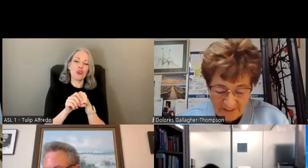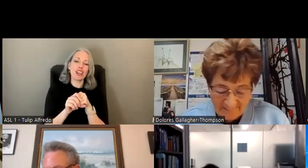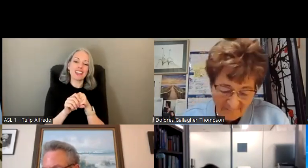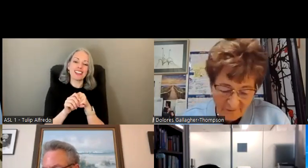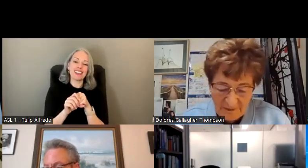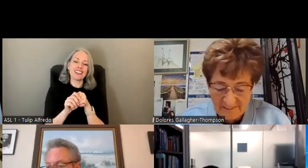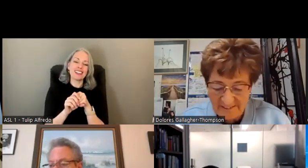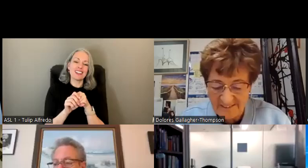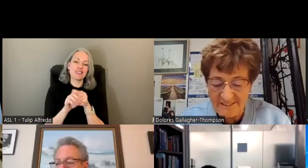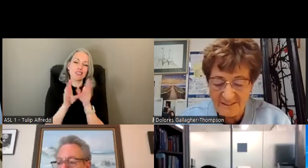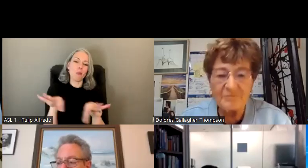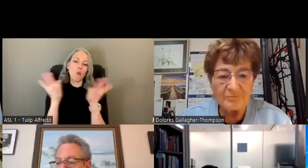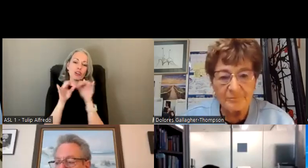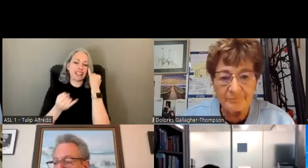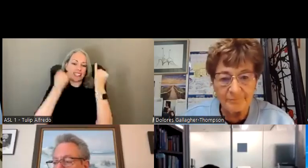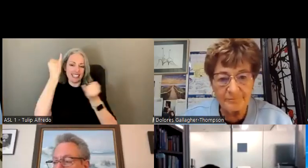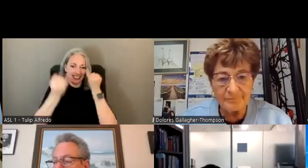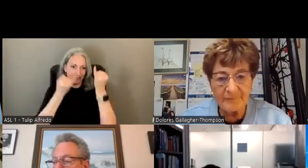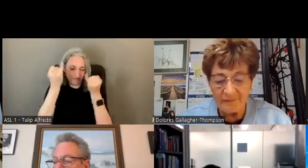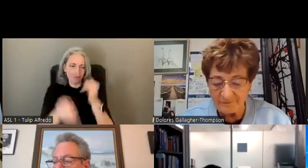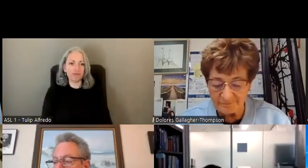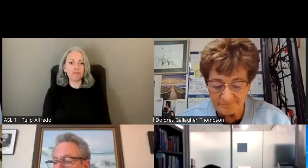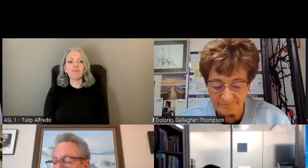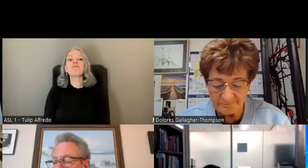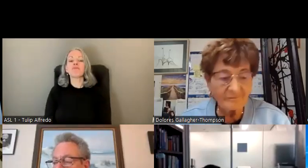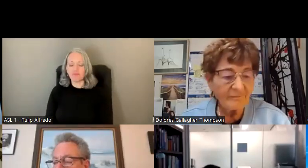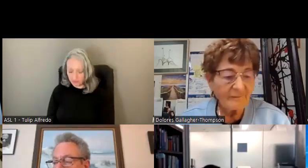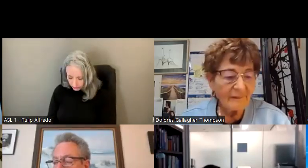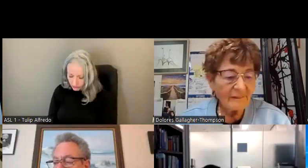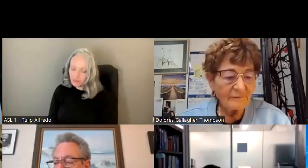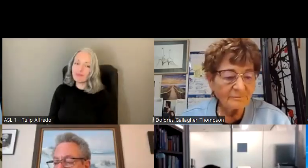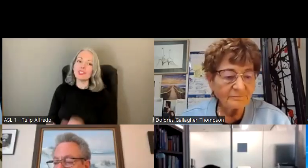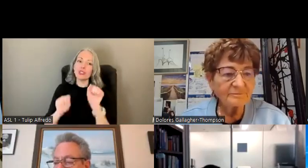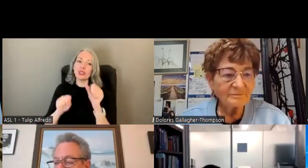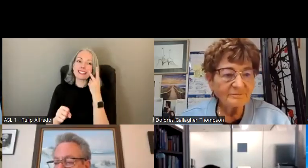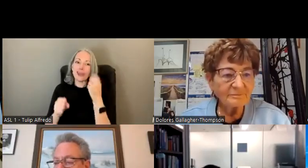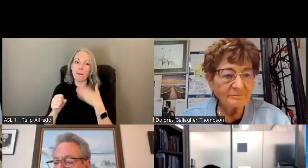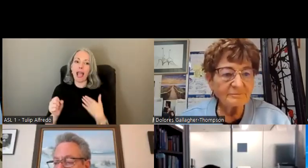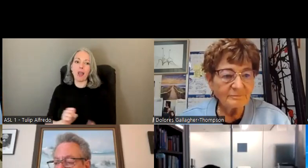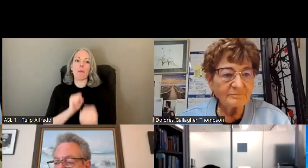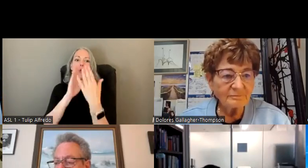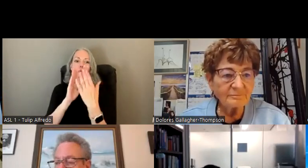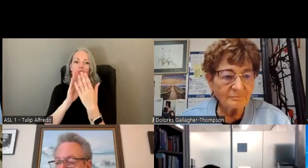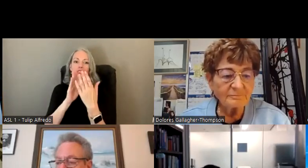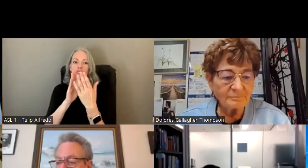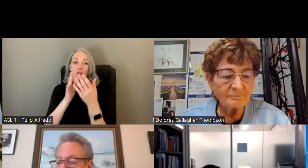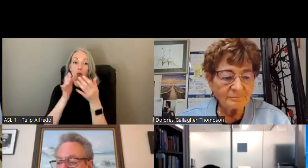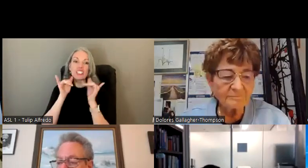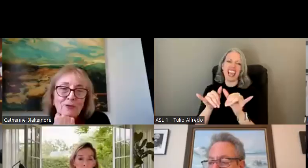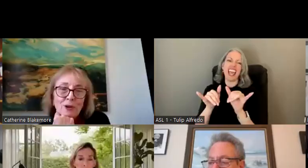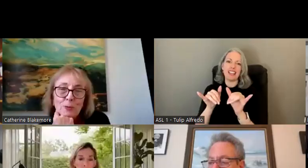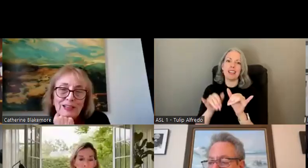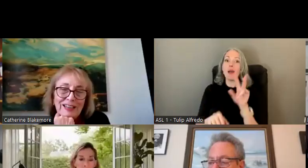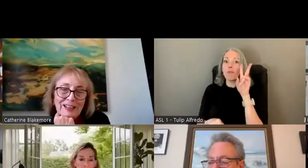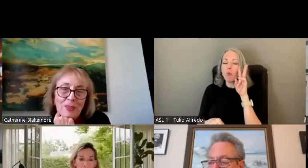the main ideas. Yeah, you can see my whole approach was to do exactly that, but we'll see